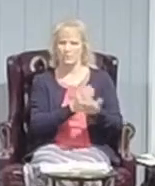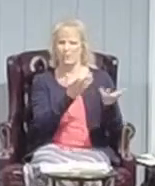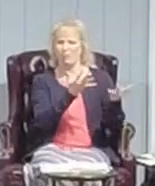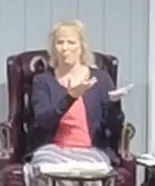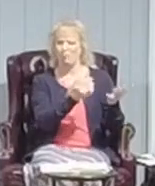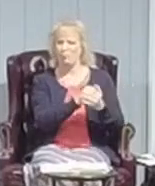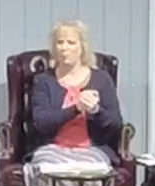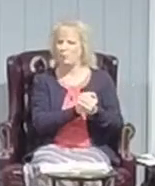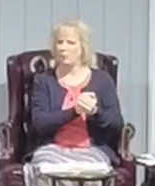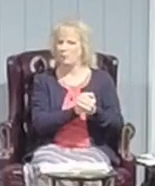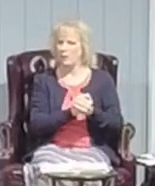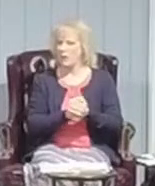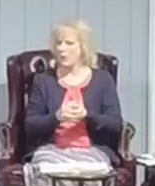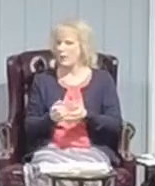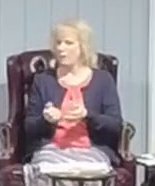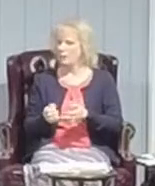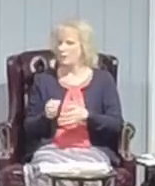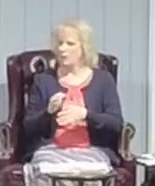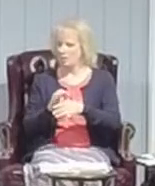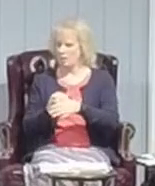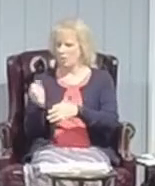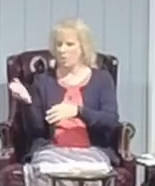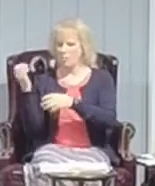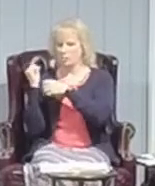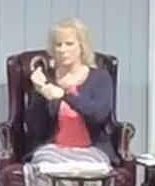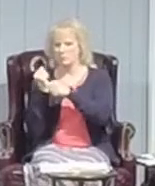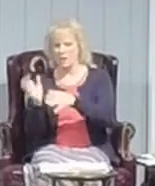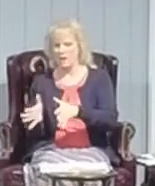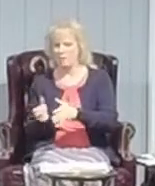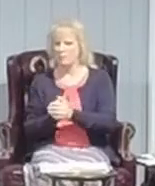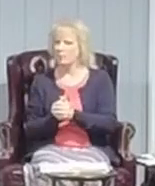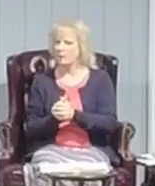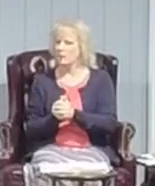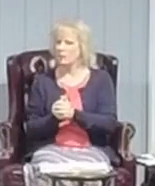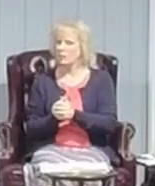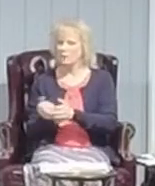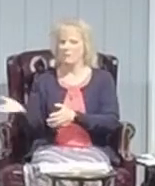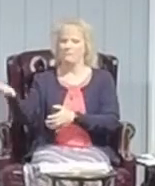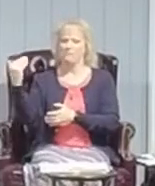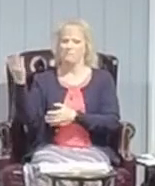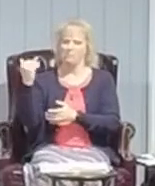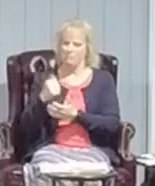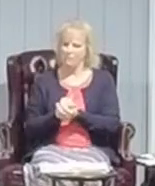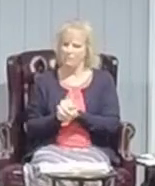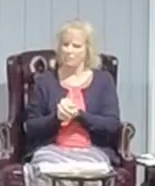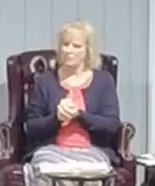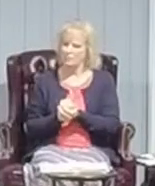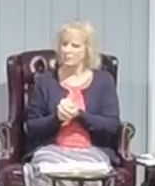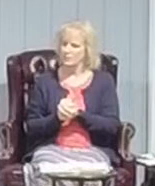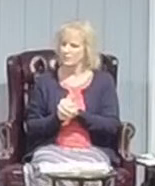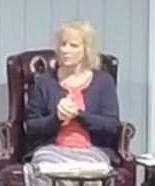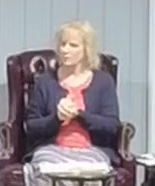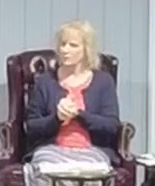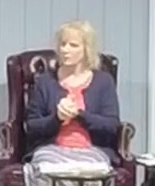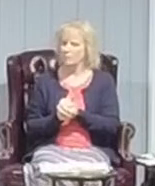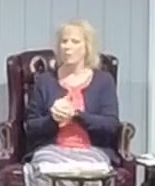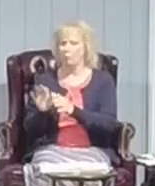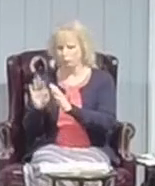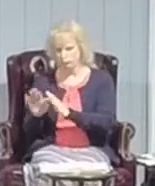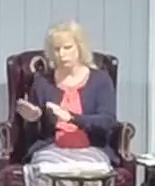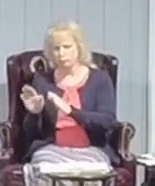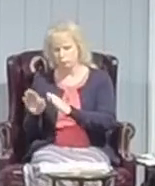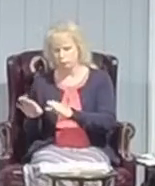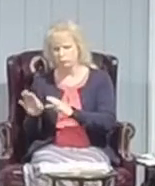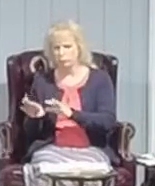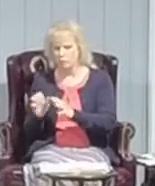Calls the batter, maybe he's been in the third base coaching box or whatever, calls the batter over. He just kind of calms him down. He